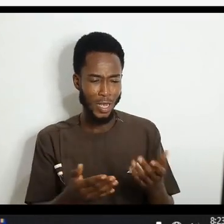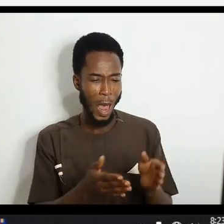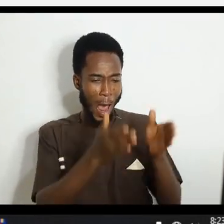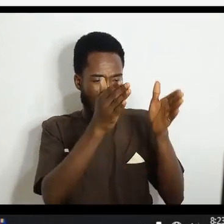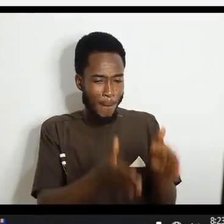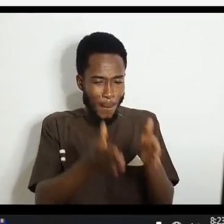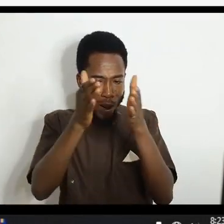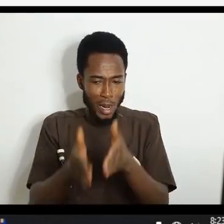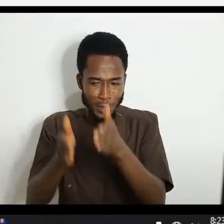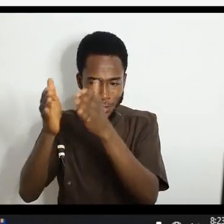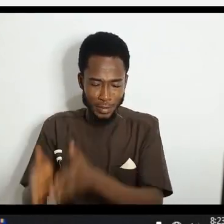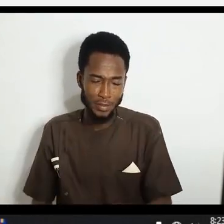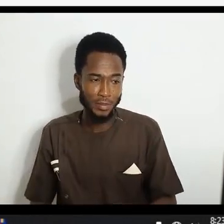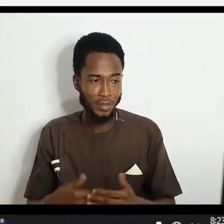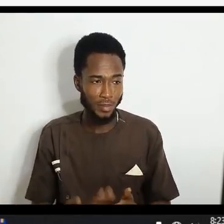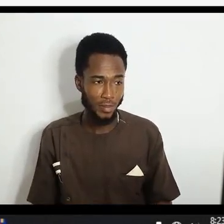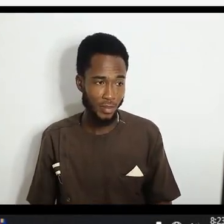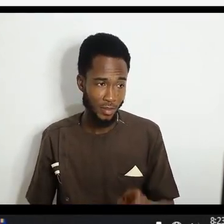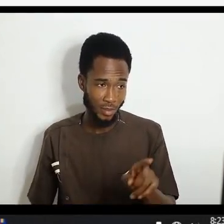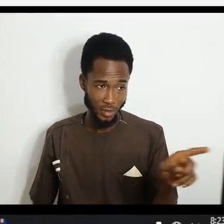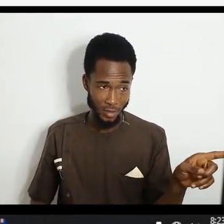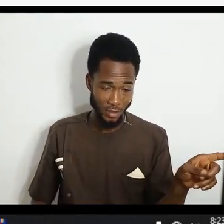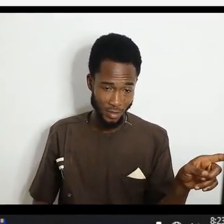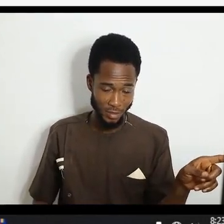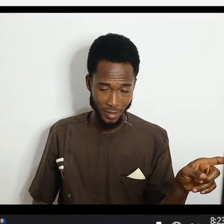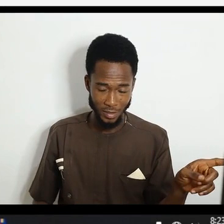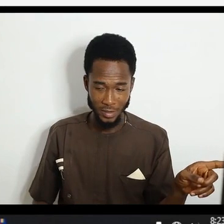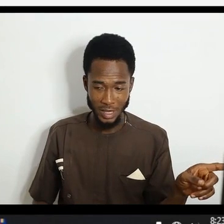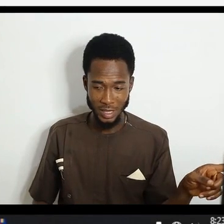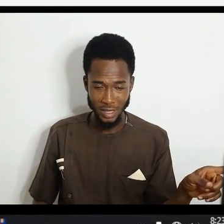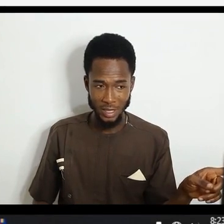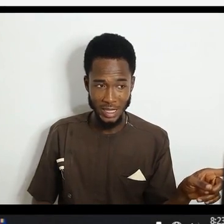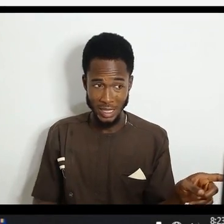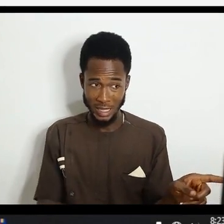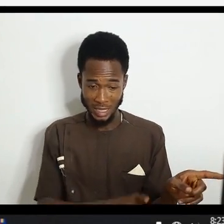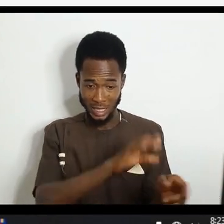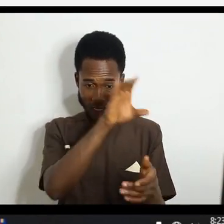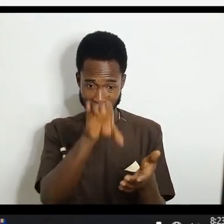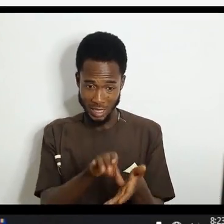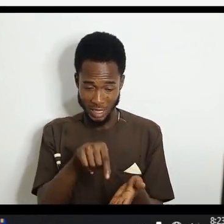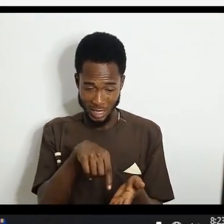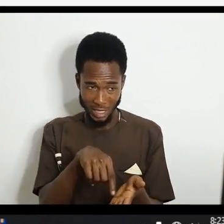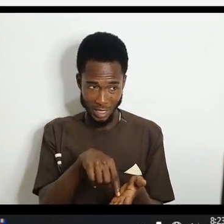align words. So this one, align left,